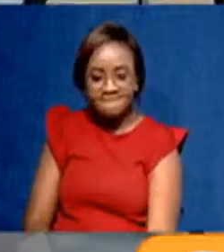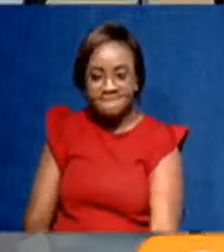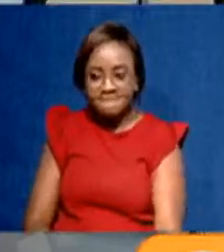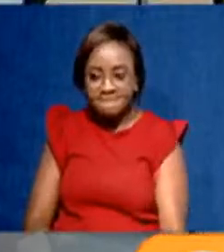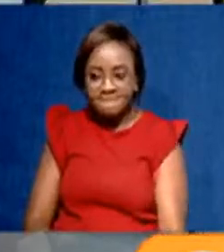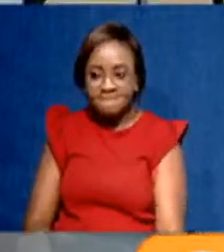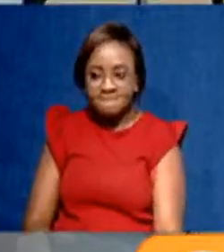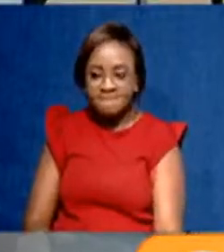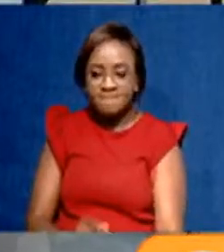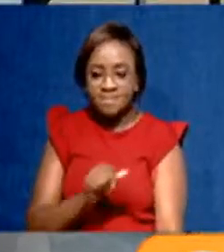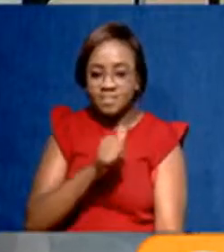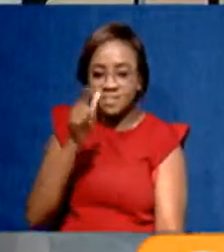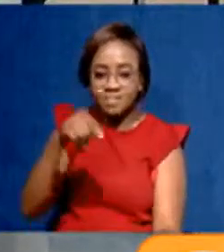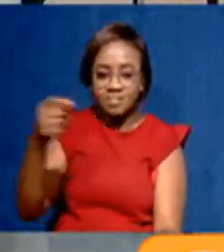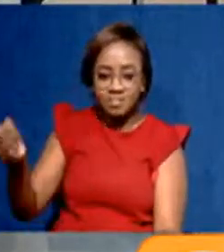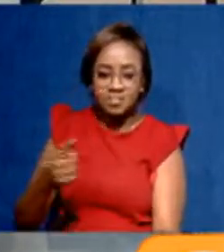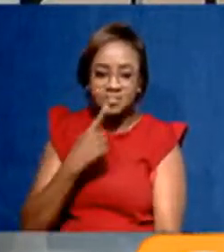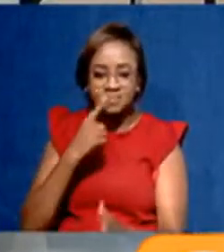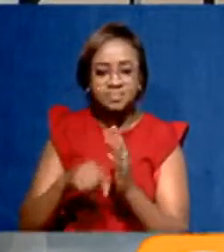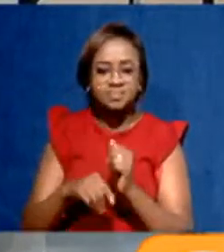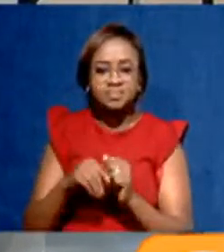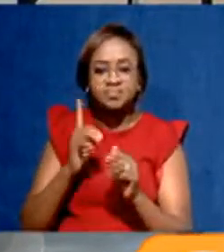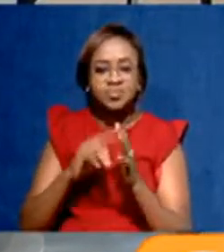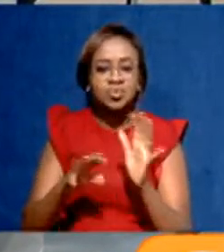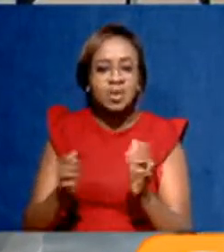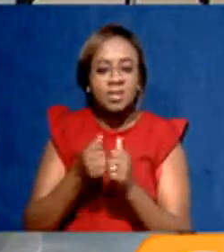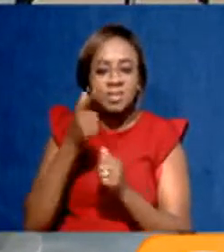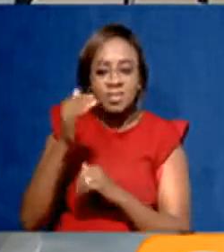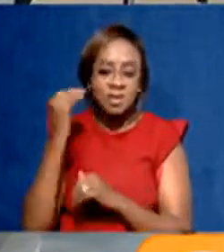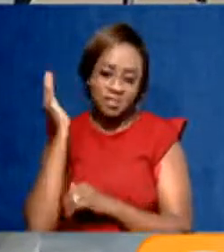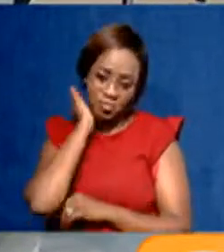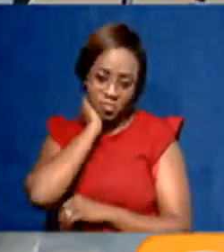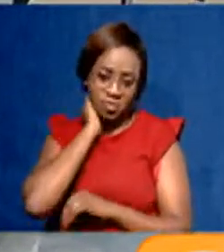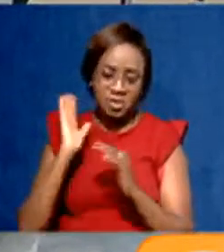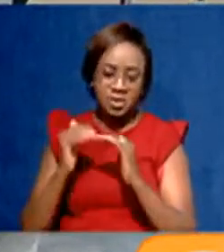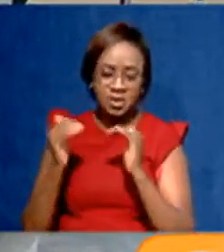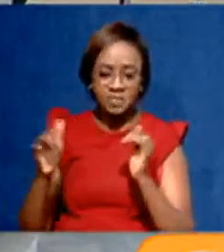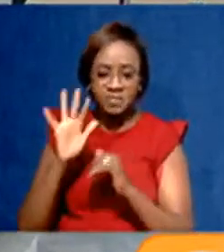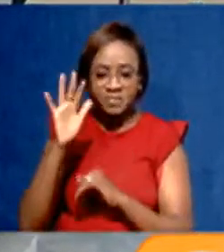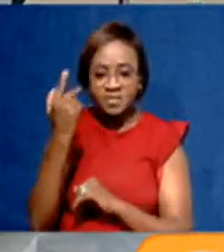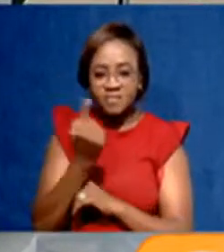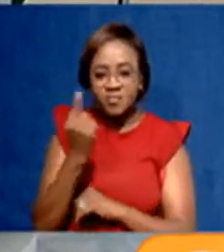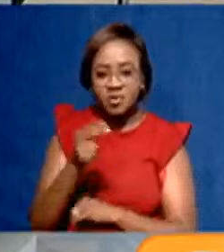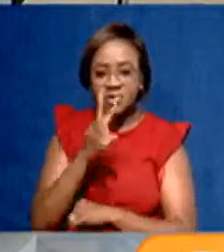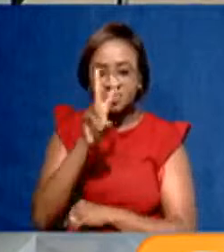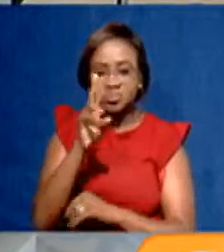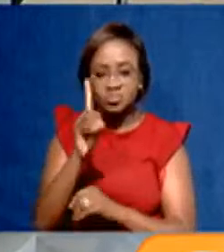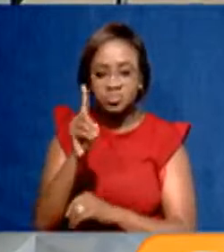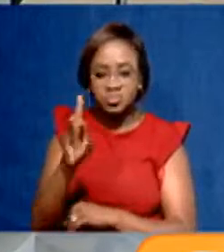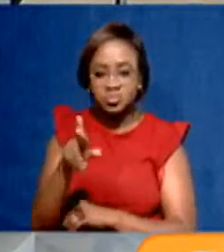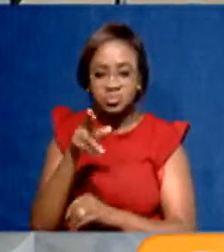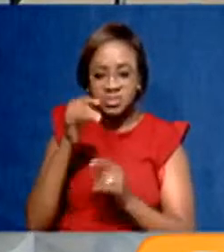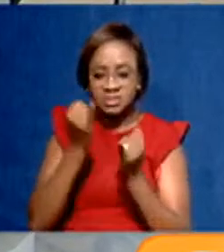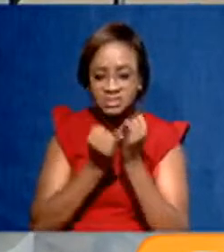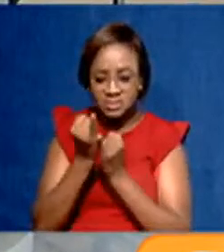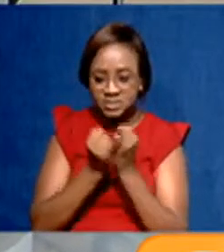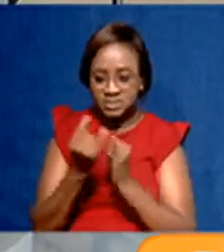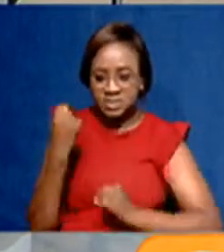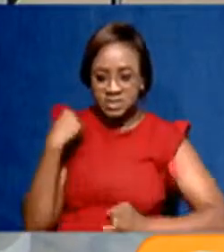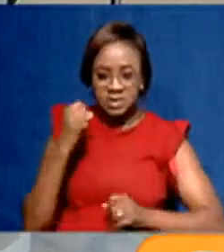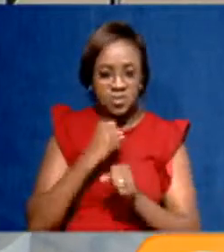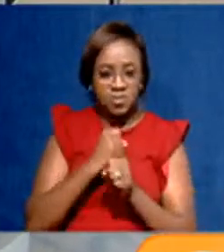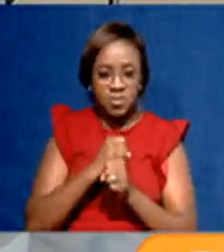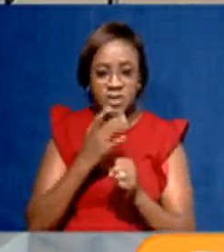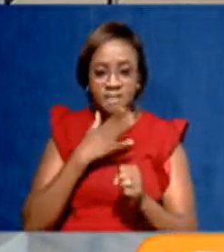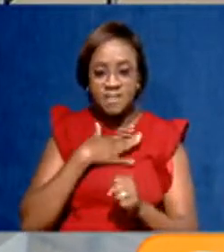a question here from Maureen, who says, what's happening at Murang'a Level 5 Hospital? Only 2 doctors were on duty Saturday, which was yesterday. She said, when